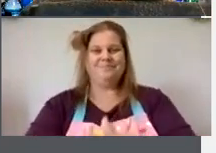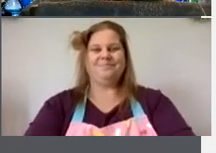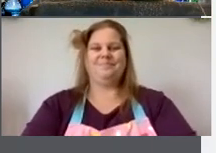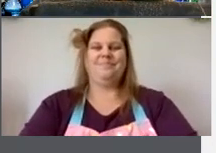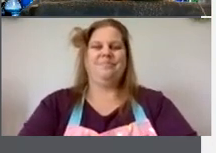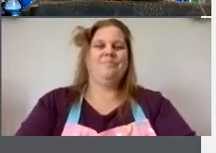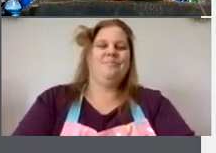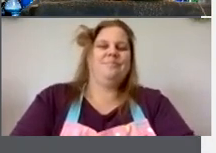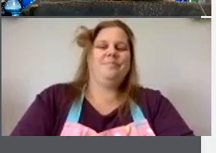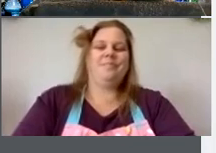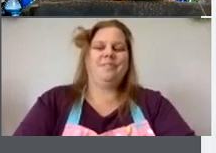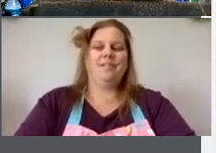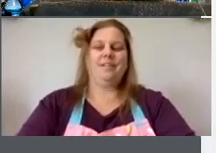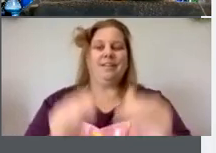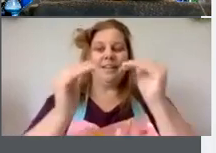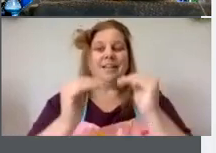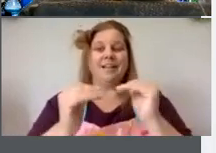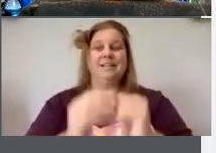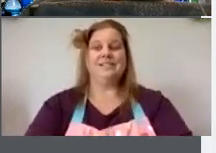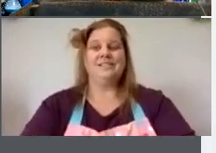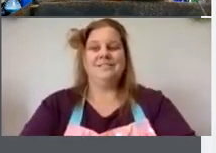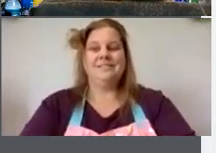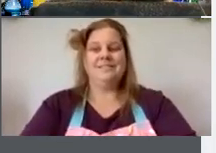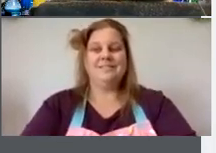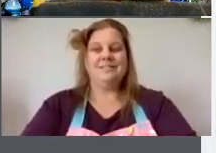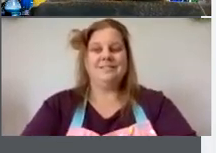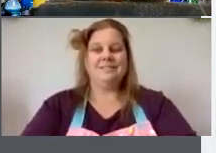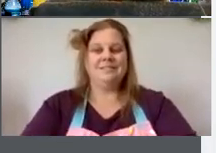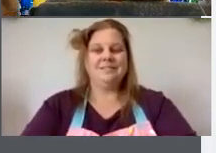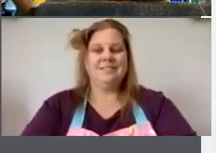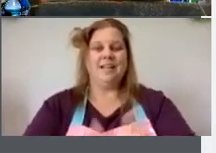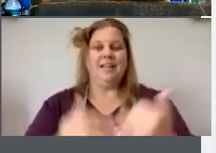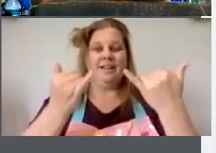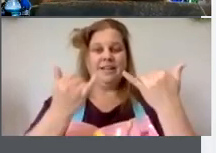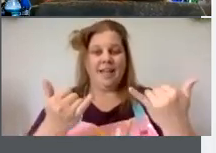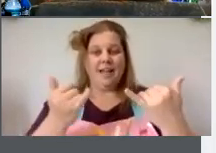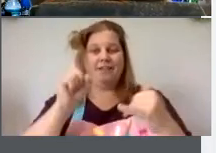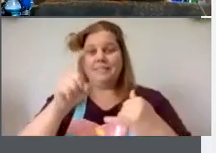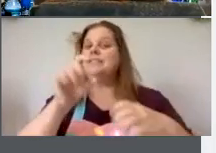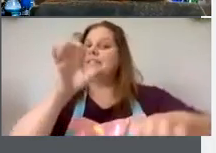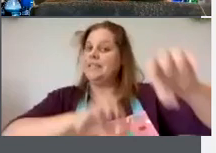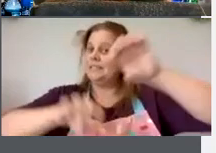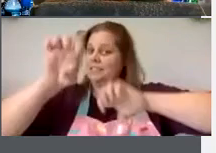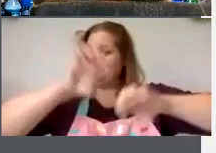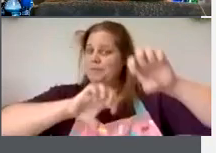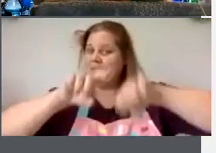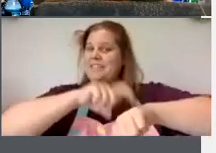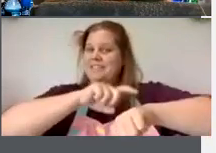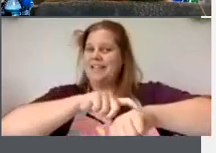Okay, here we go. Now we need to do our experiment.